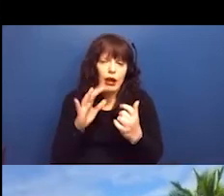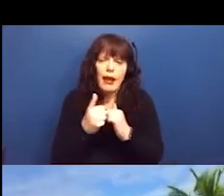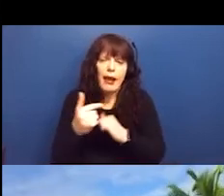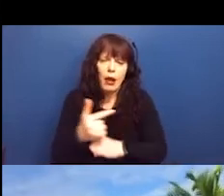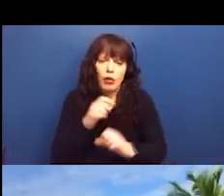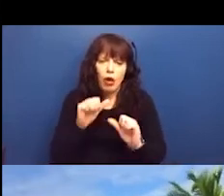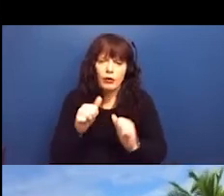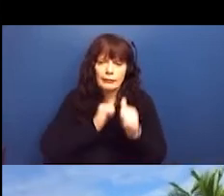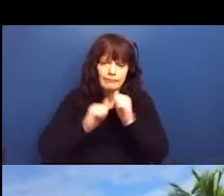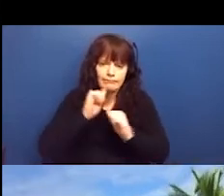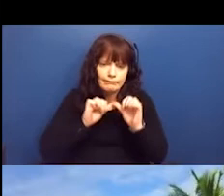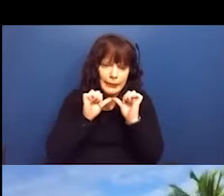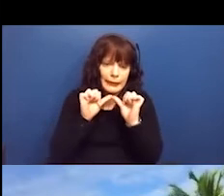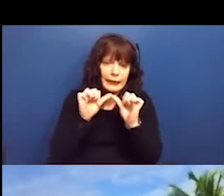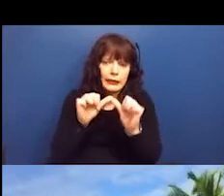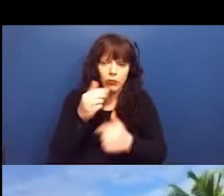really.